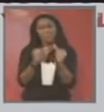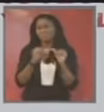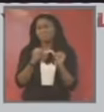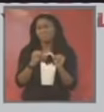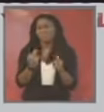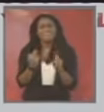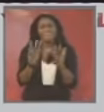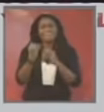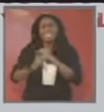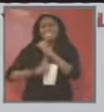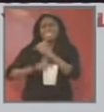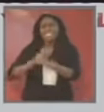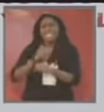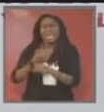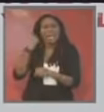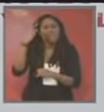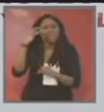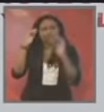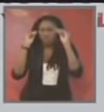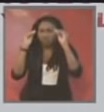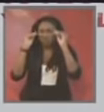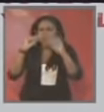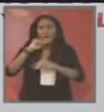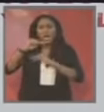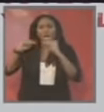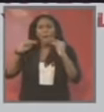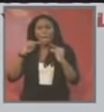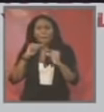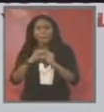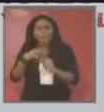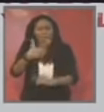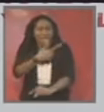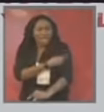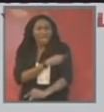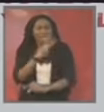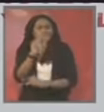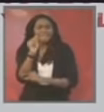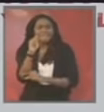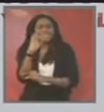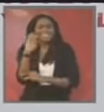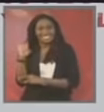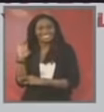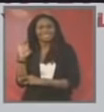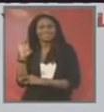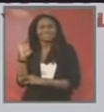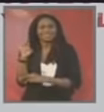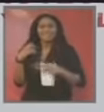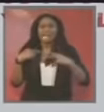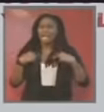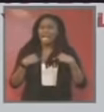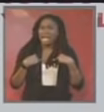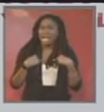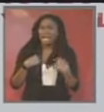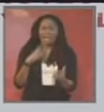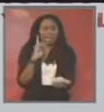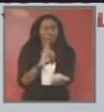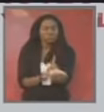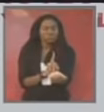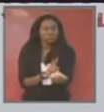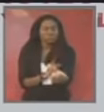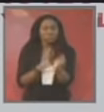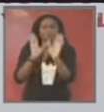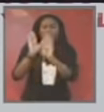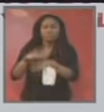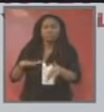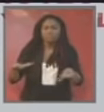group. So basically, its membership includes pediatricians, consultant pediatricians from across the